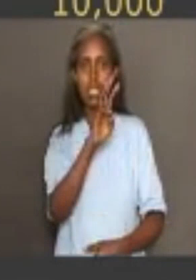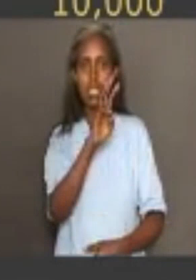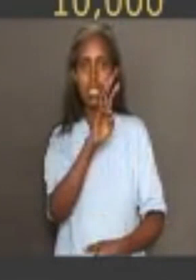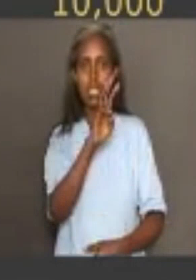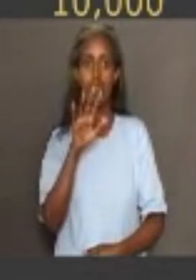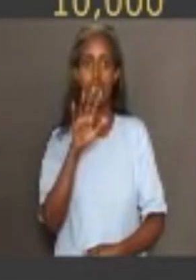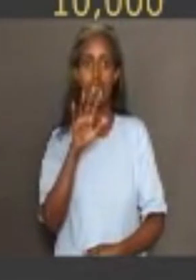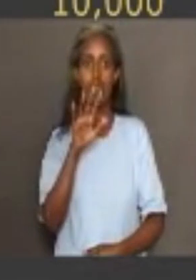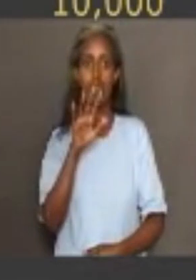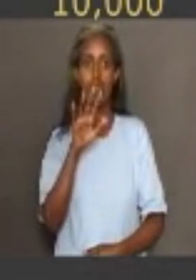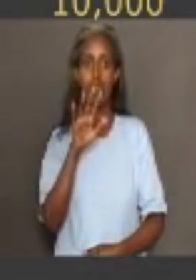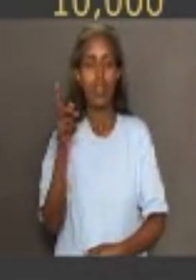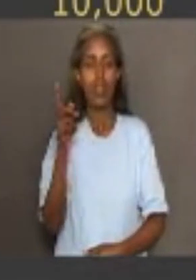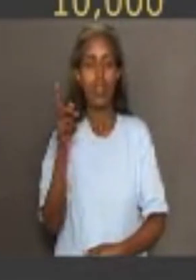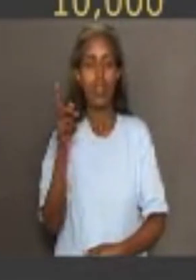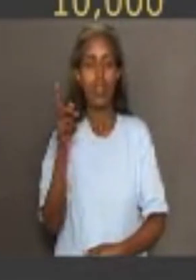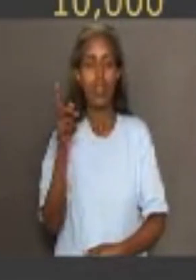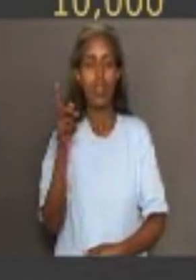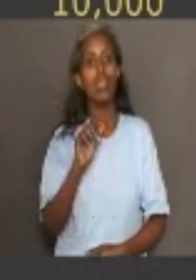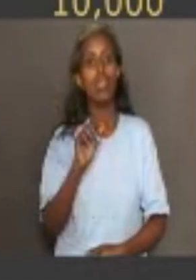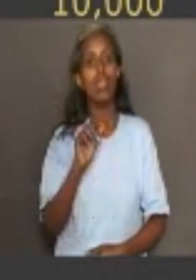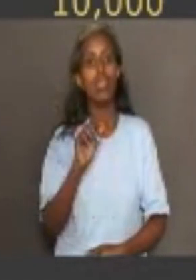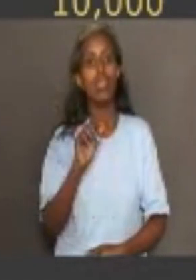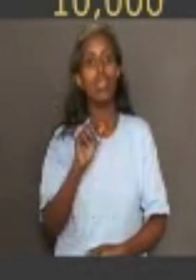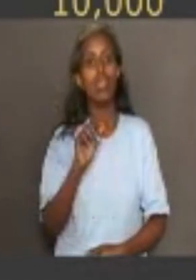5,625 over 10,000.